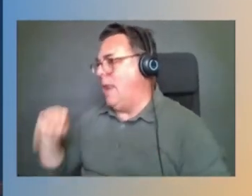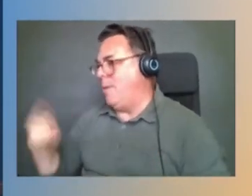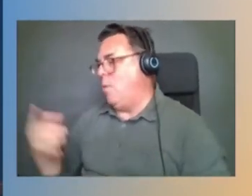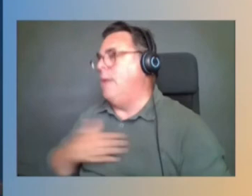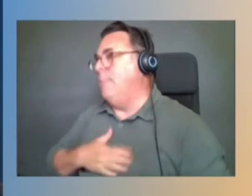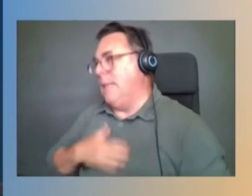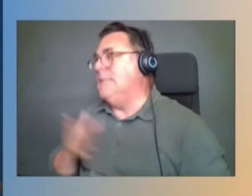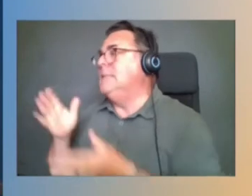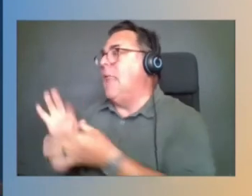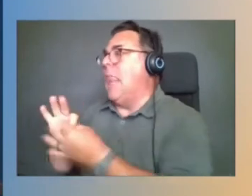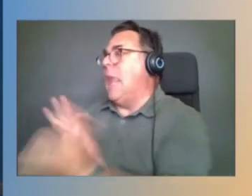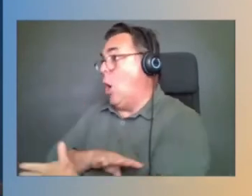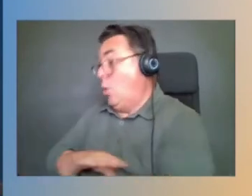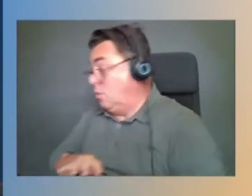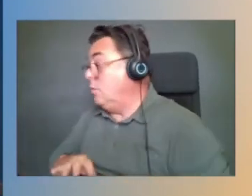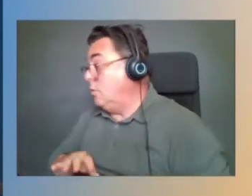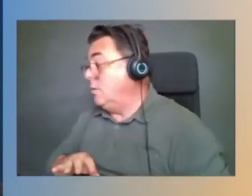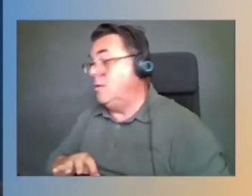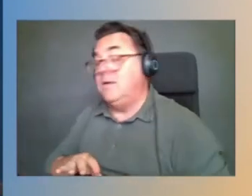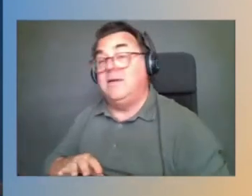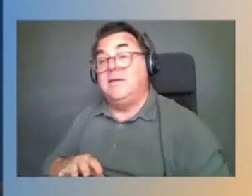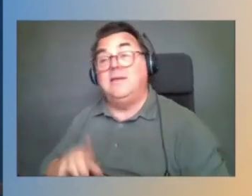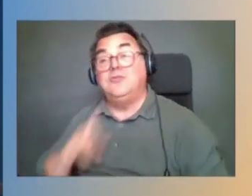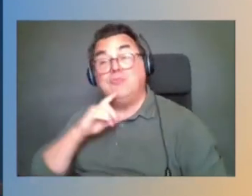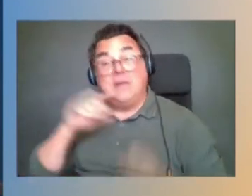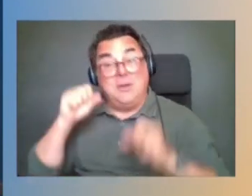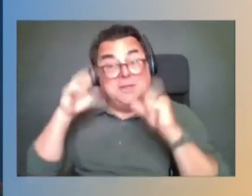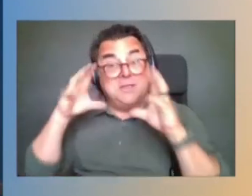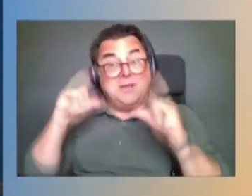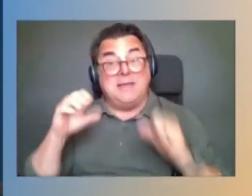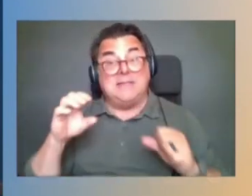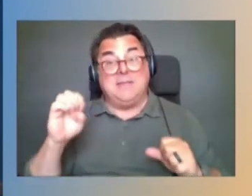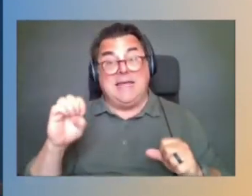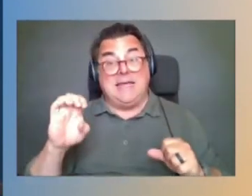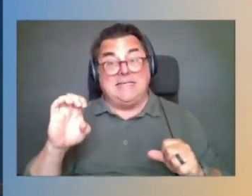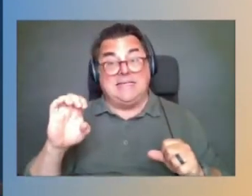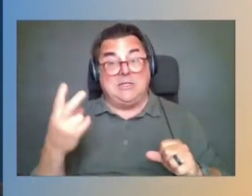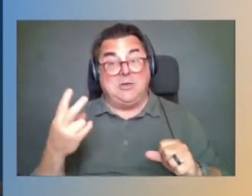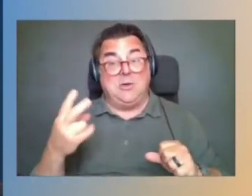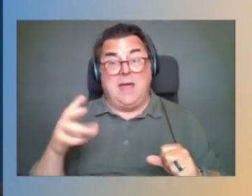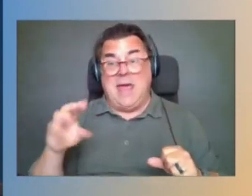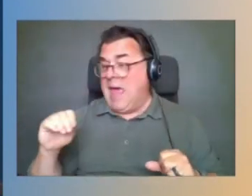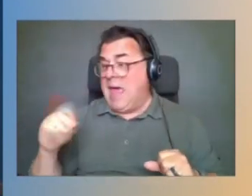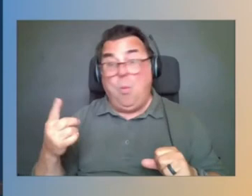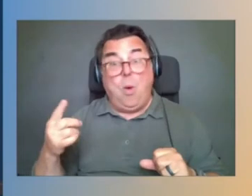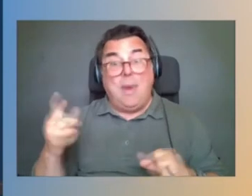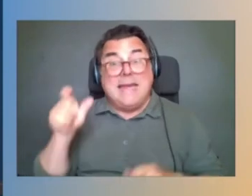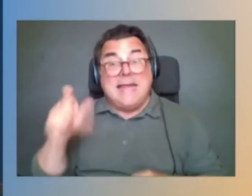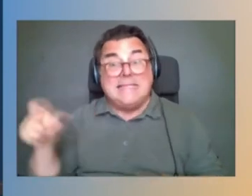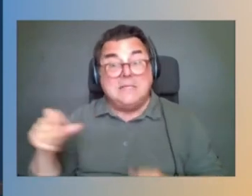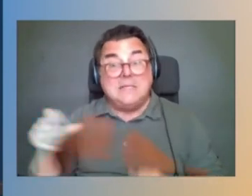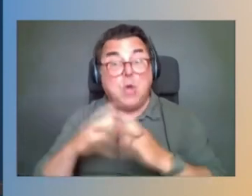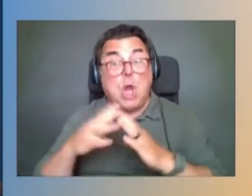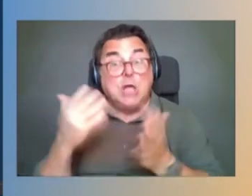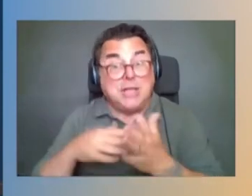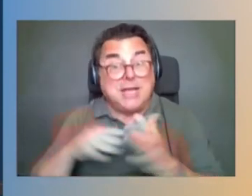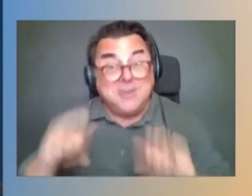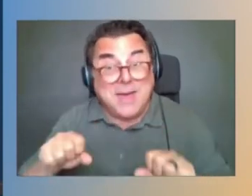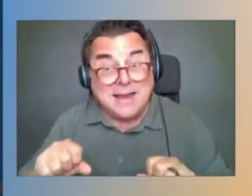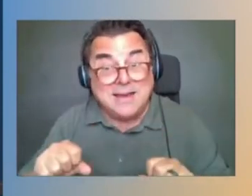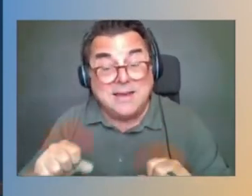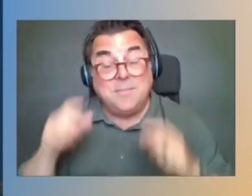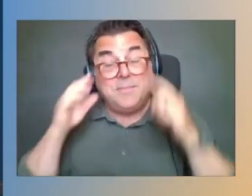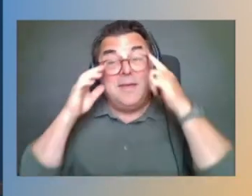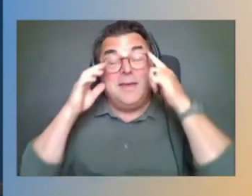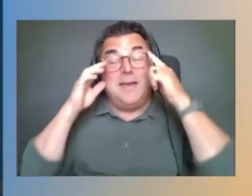it go." So it is actually one of the amazing things about EC2, though, is that even the M1 instance type you can still launch today. And there's another really cool thing that